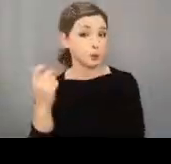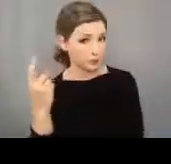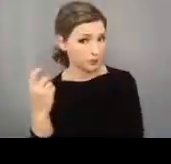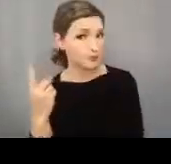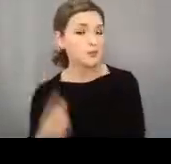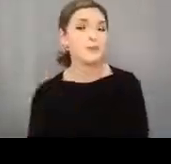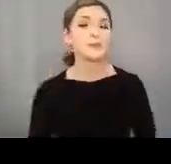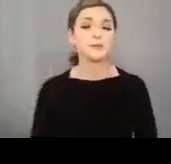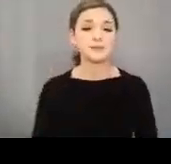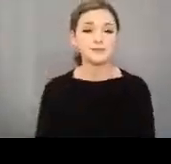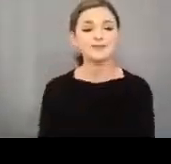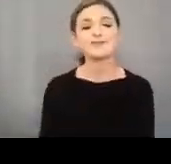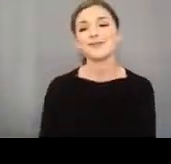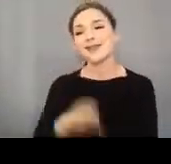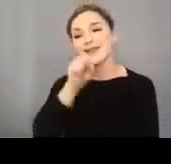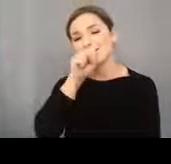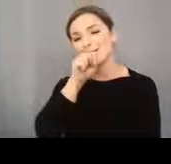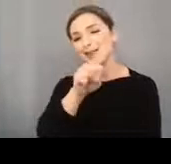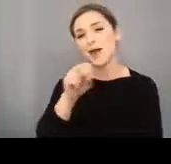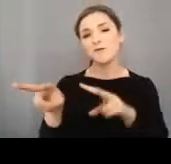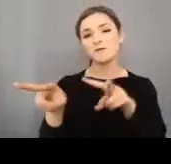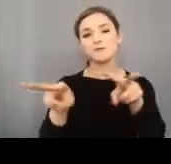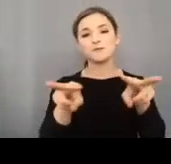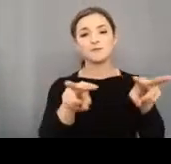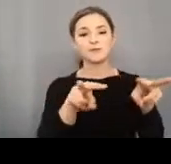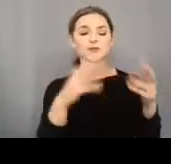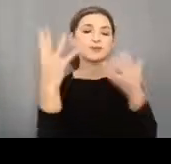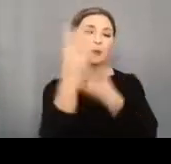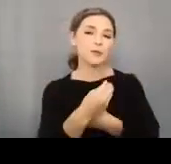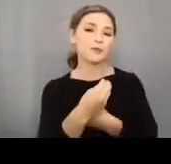I love this view. So beautiful.